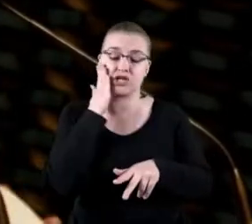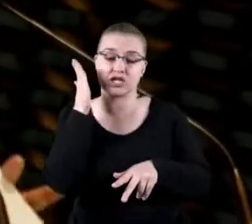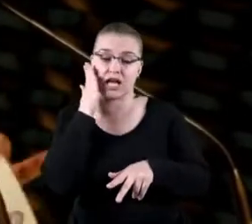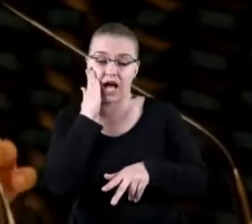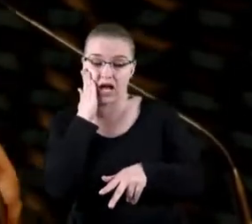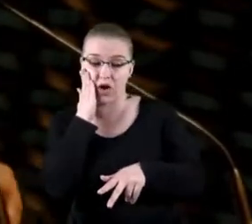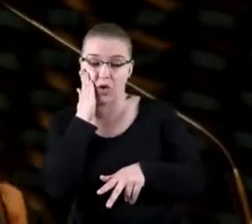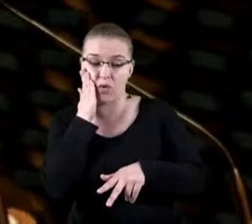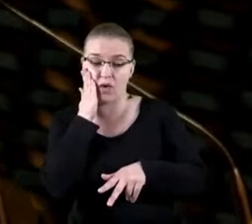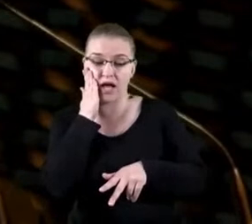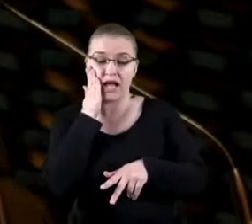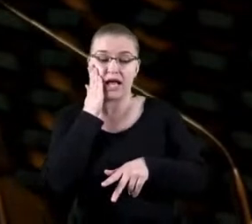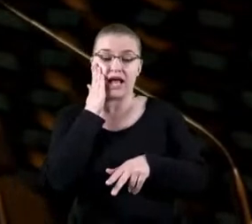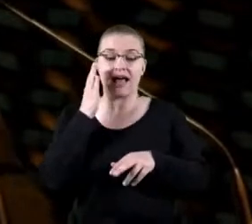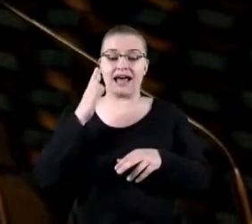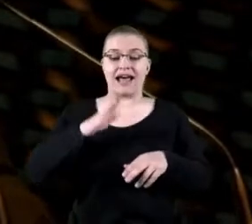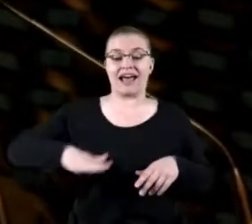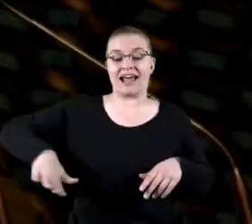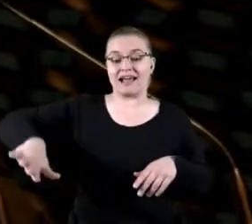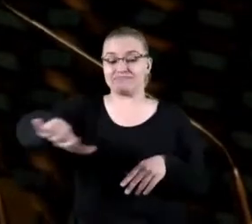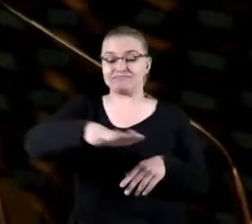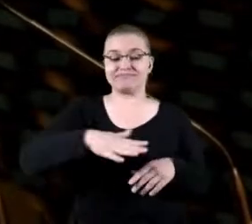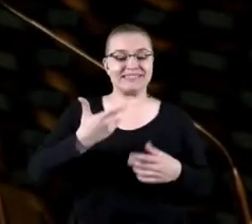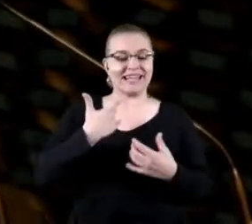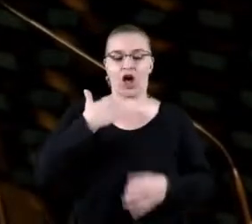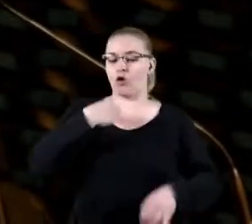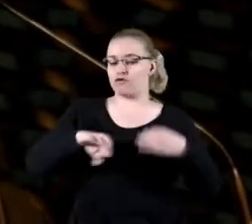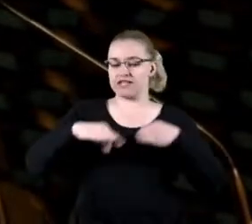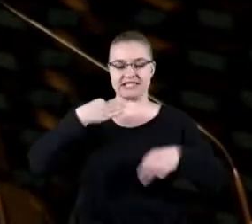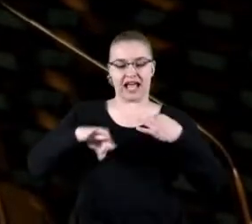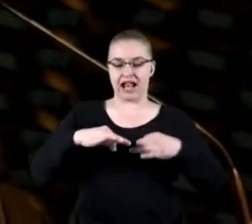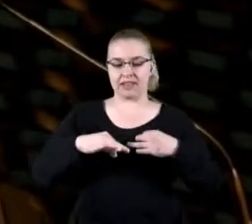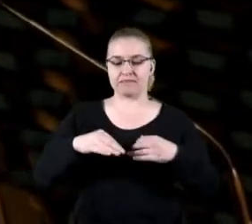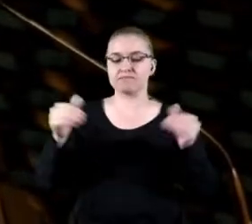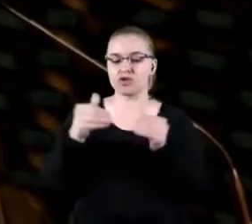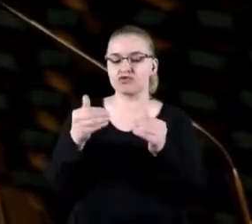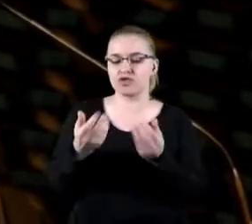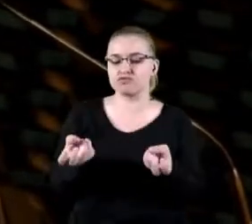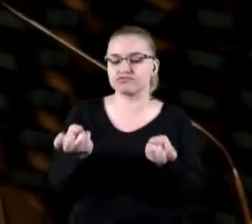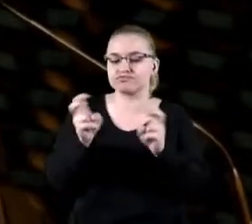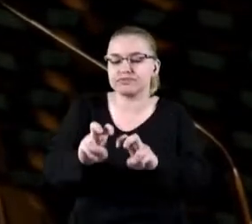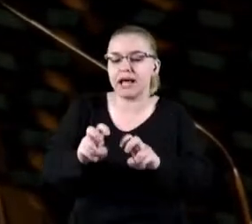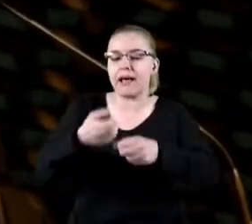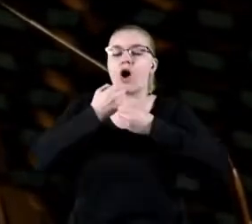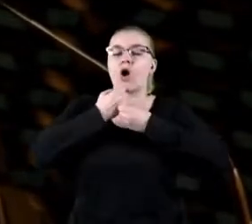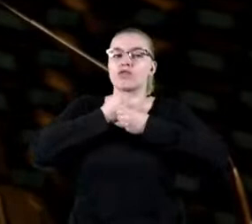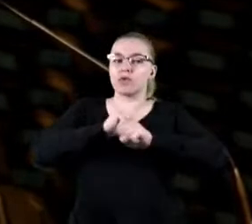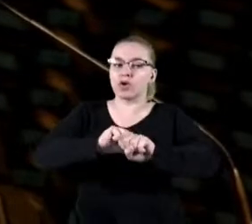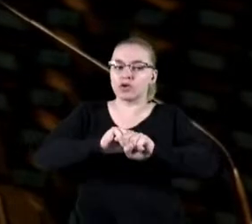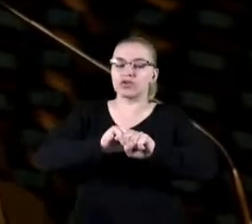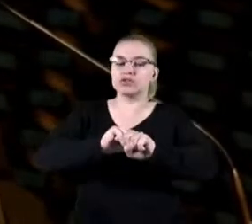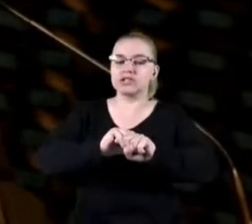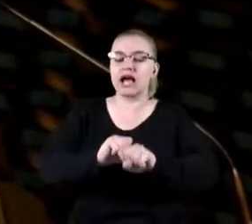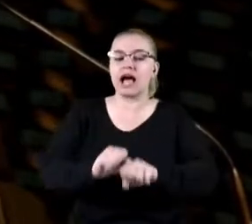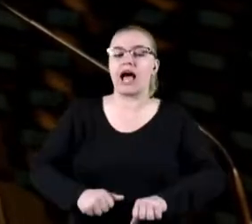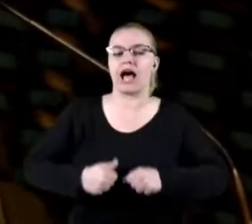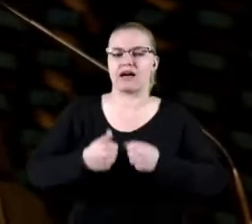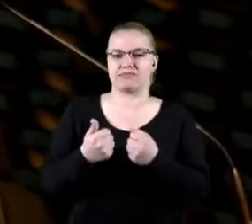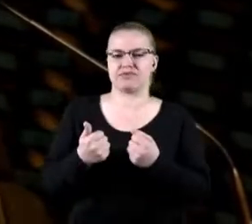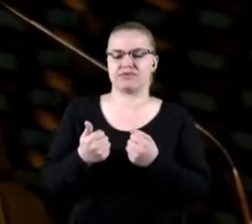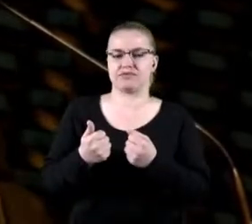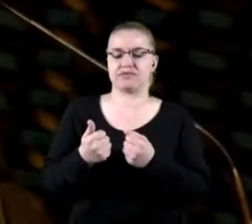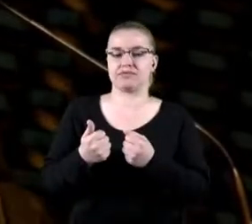that live in unofficial and poor areas, the possibility of building